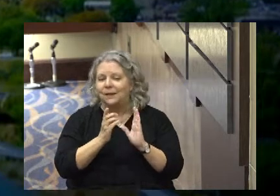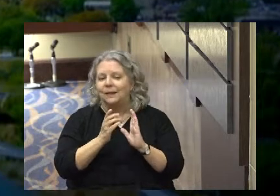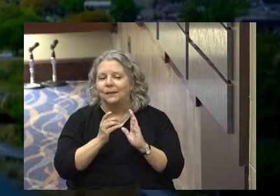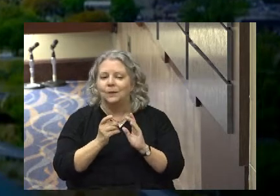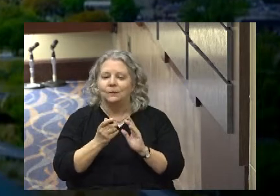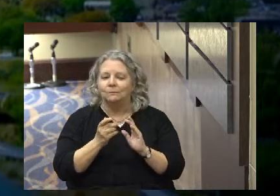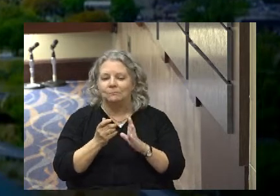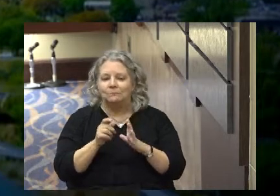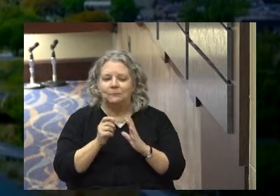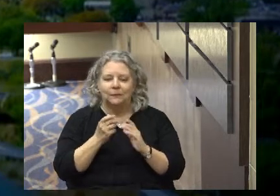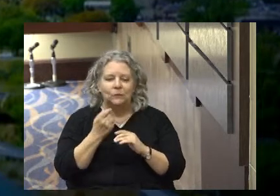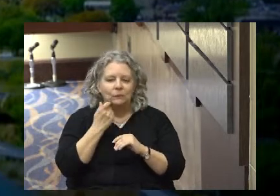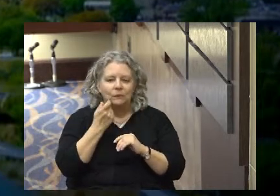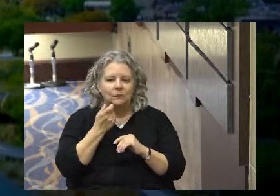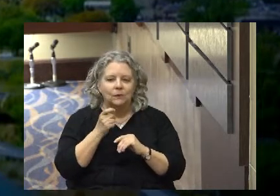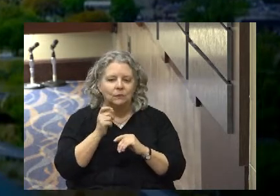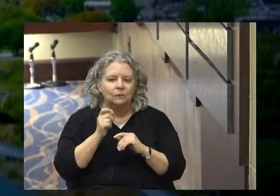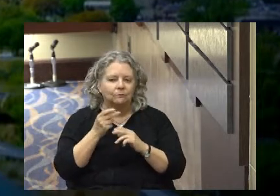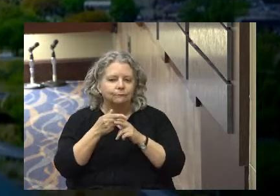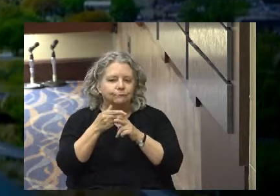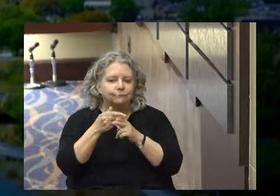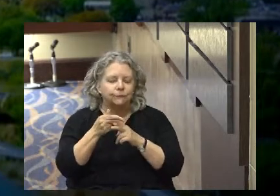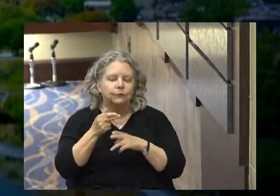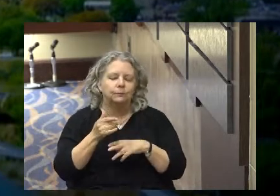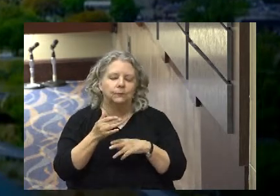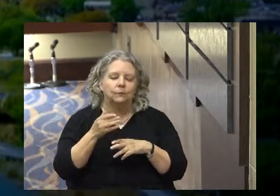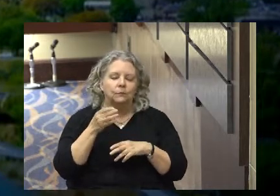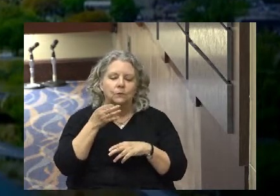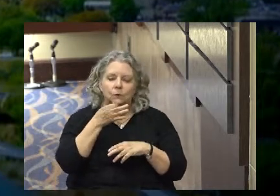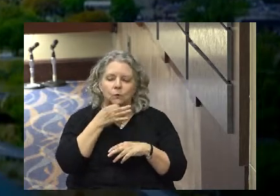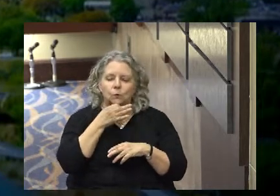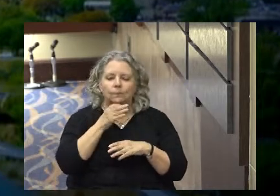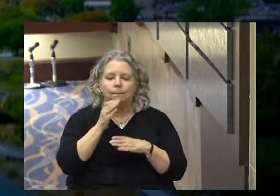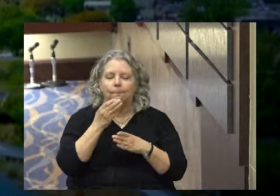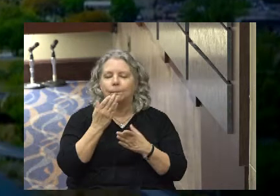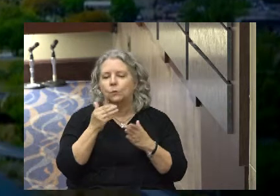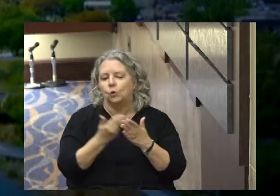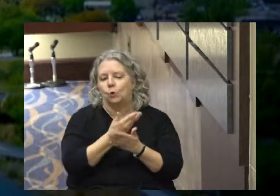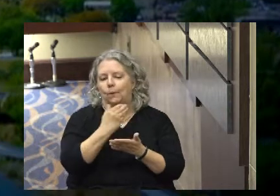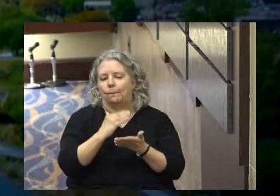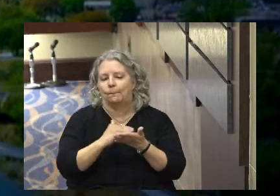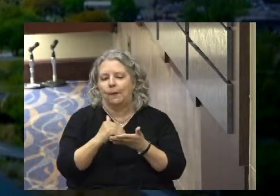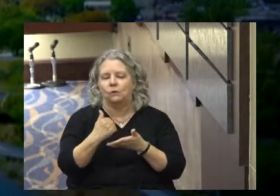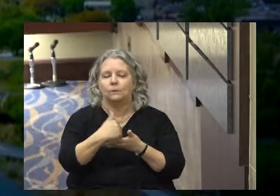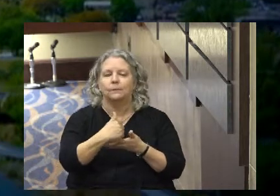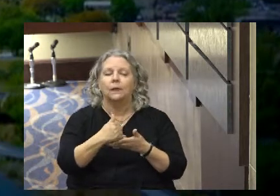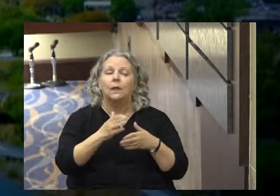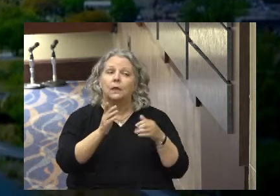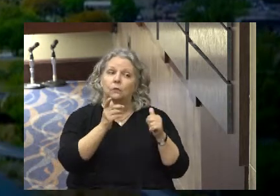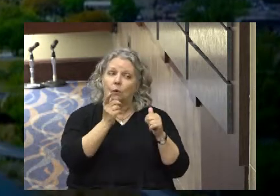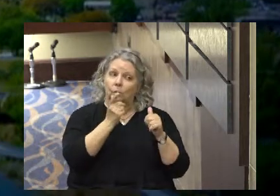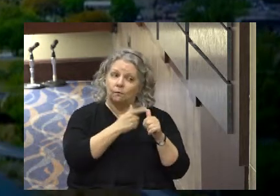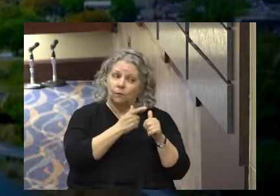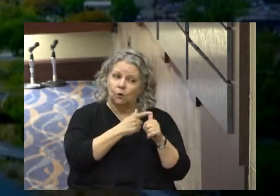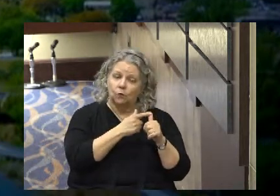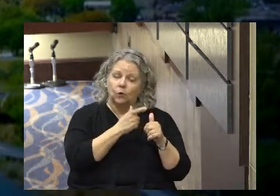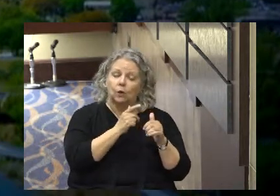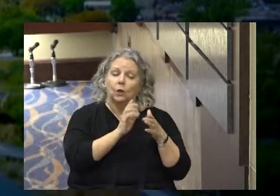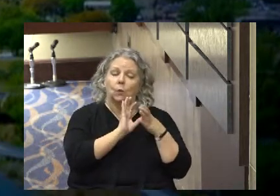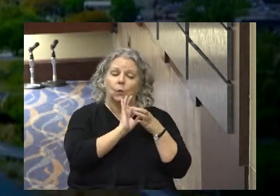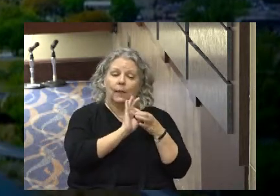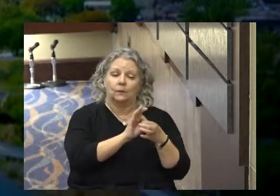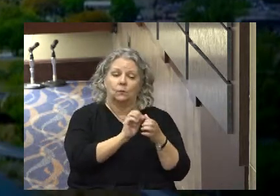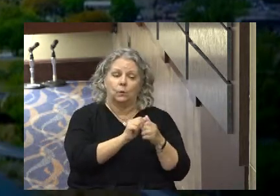the other three budget-related hearings relate to, the first one relates to the Tourism Public Improvement